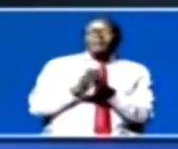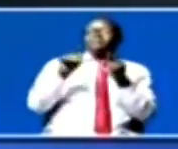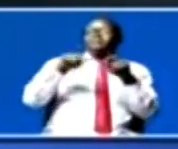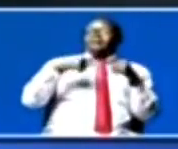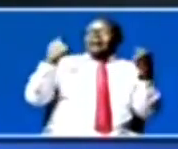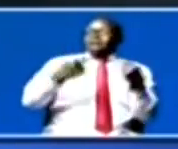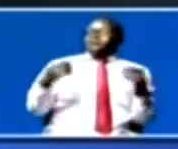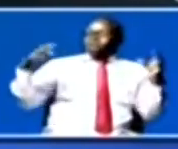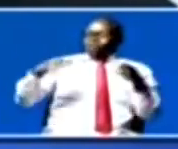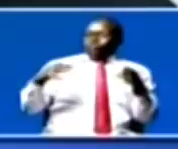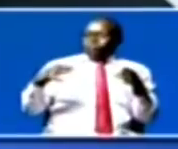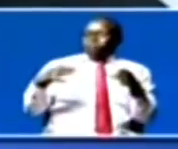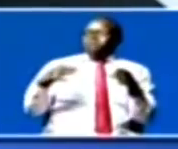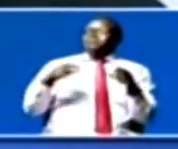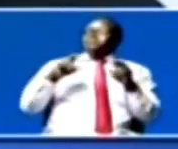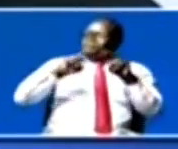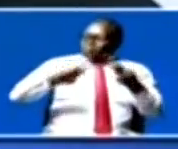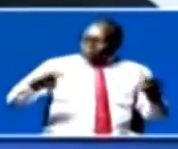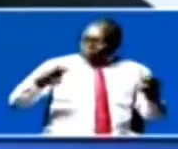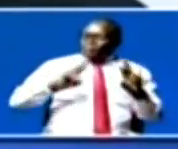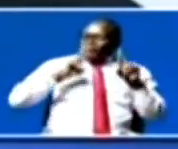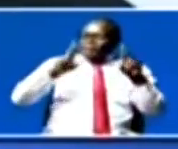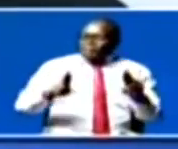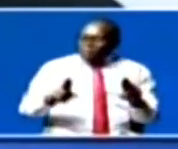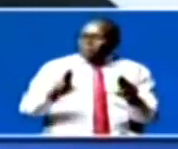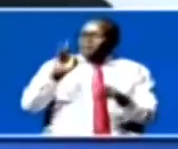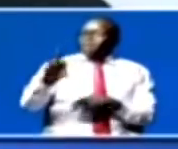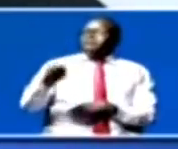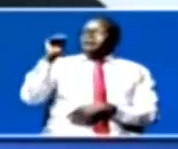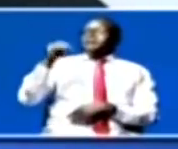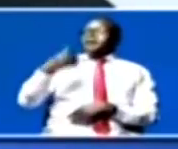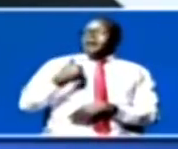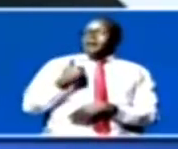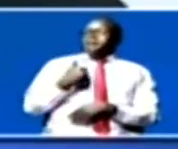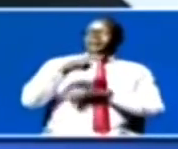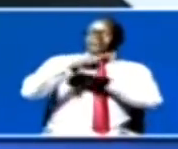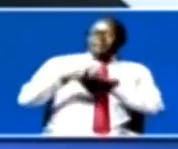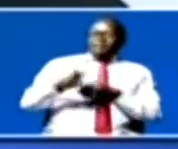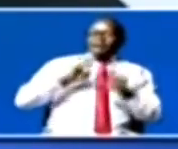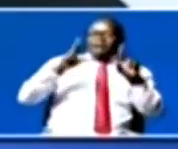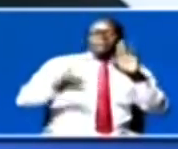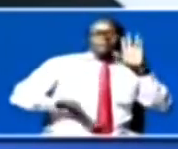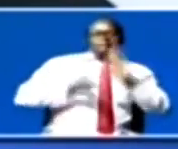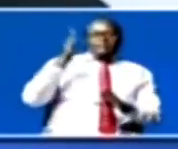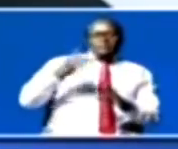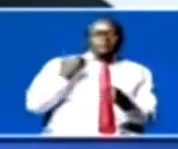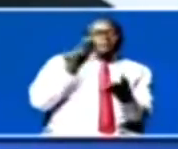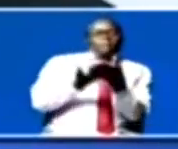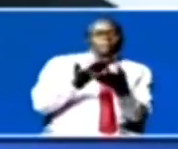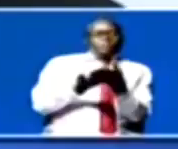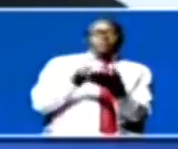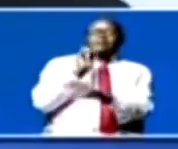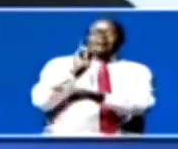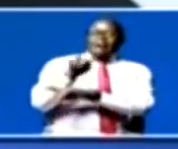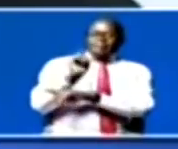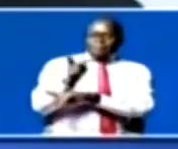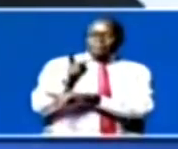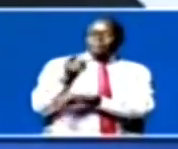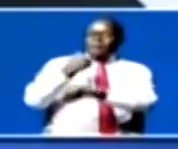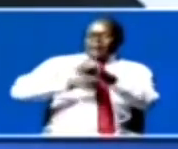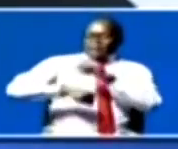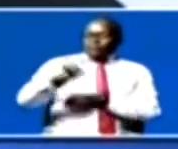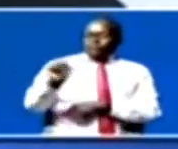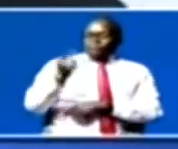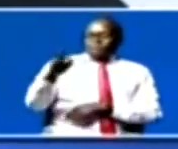team that will process reported cases of irregularities in real time and propose disciplinary action to the